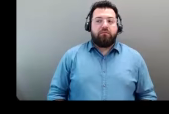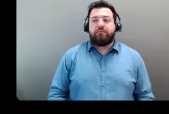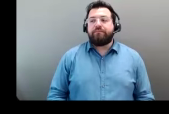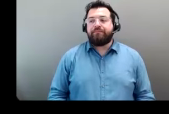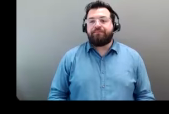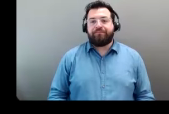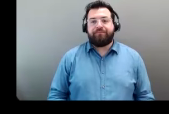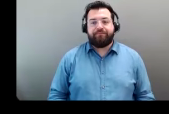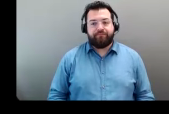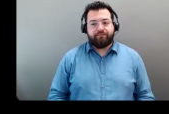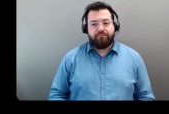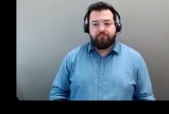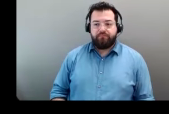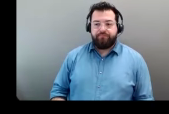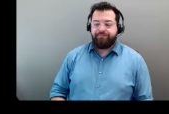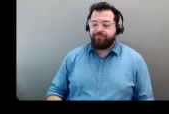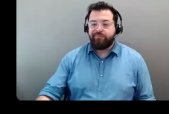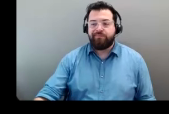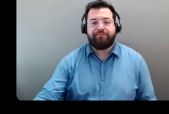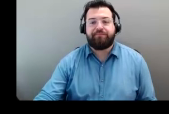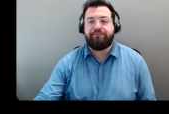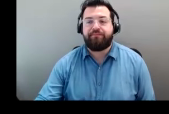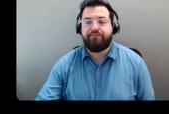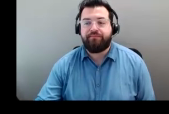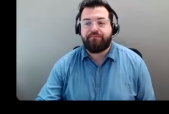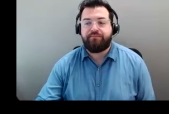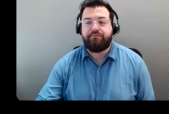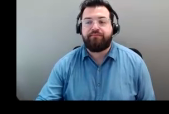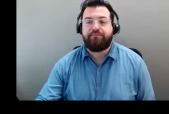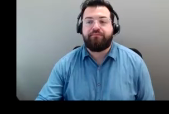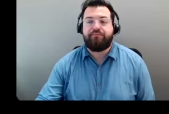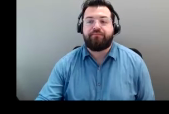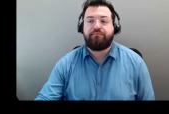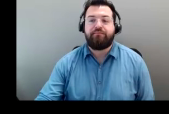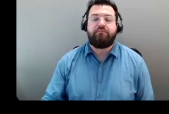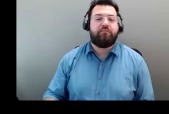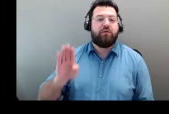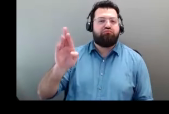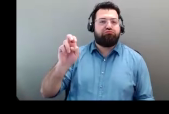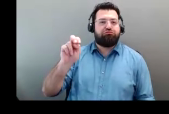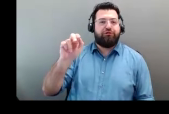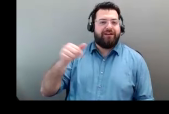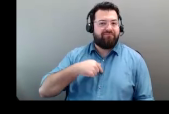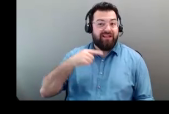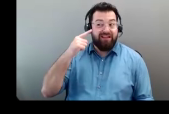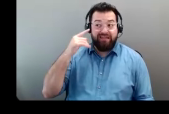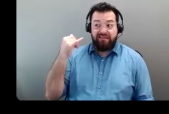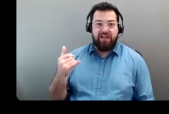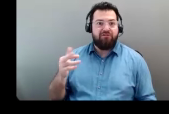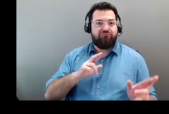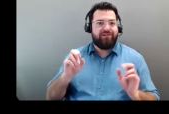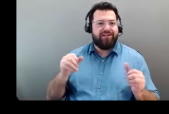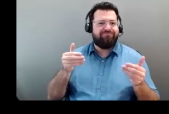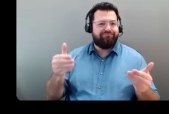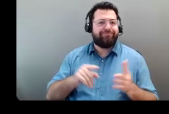Awesome. And I think with that, we can move on to the start of the presentation, Yep, for